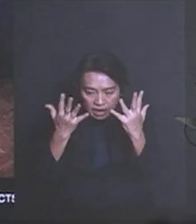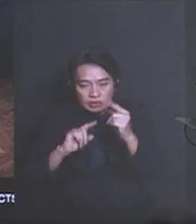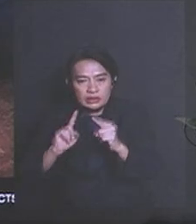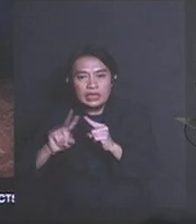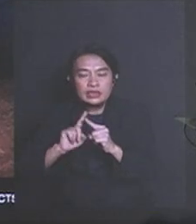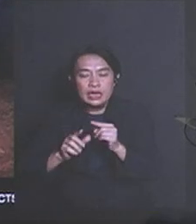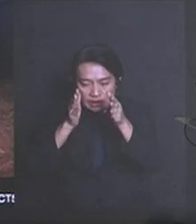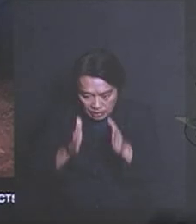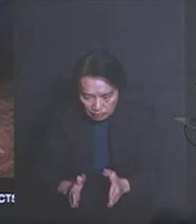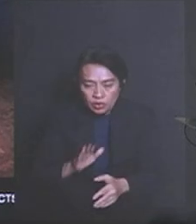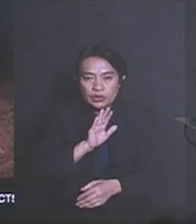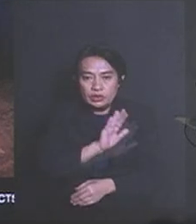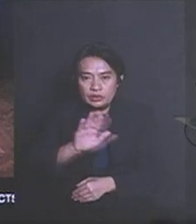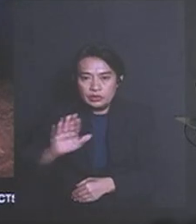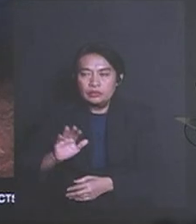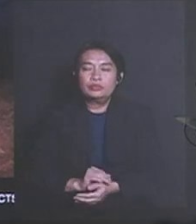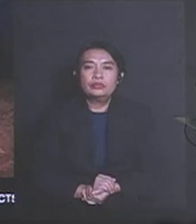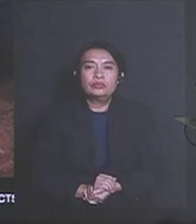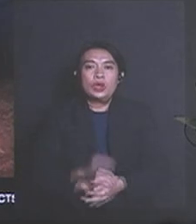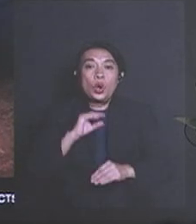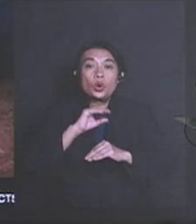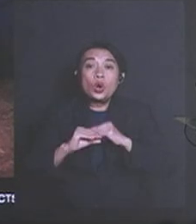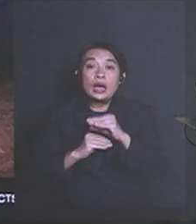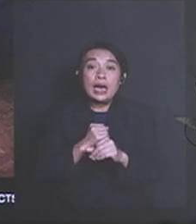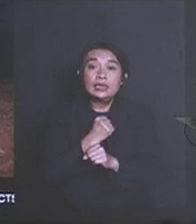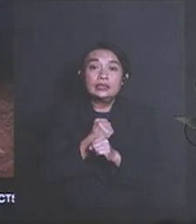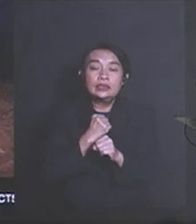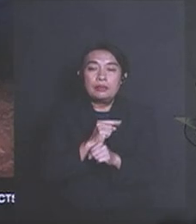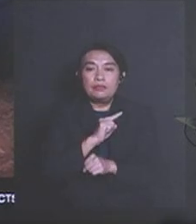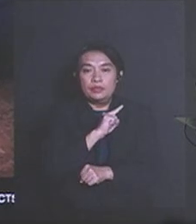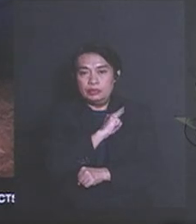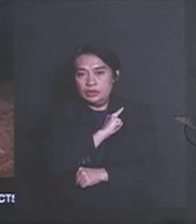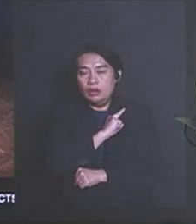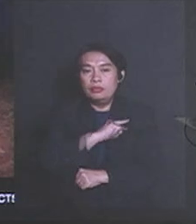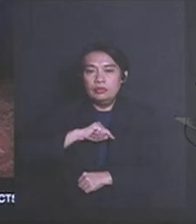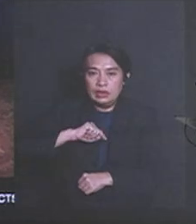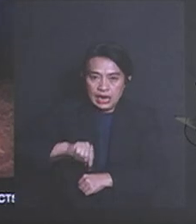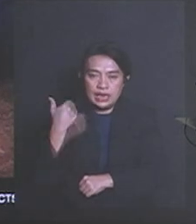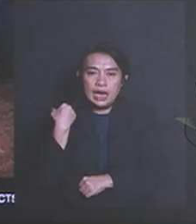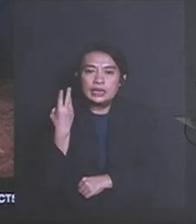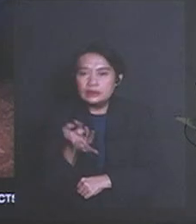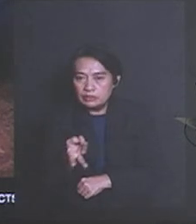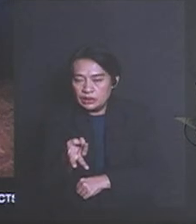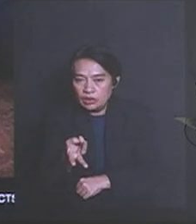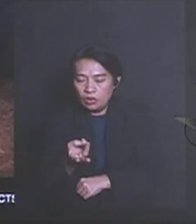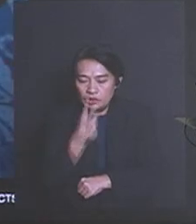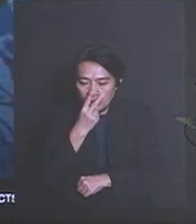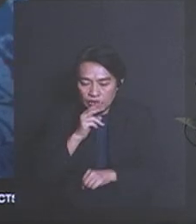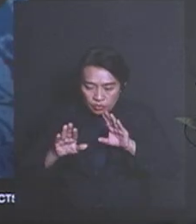Our project that we had done may seem very little compared to the overall problems.